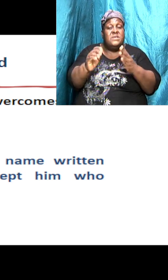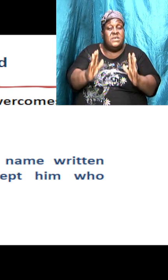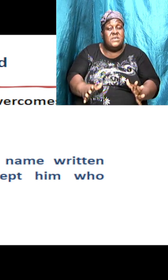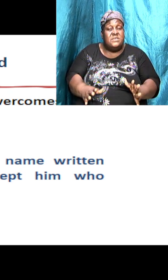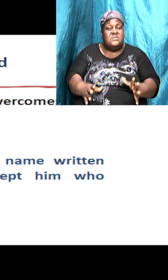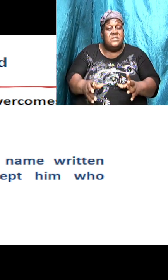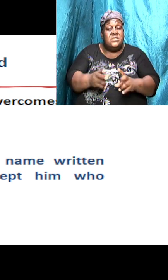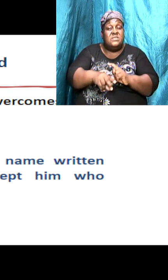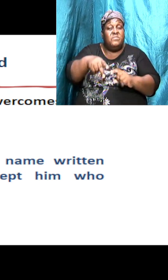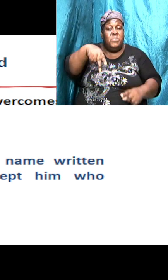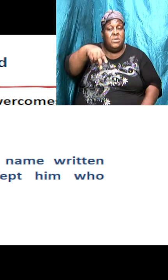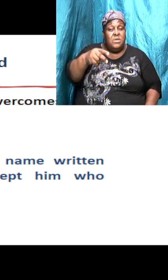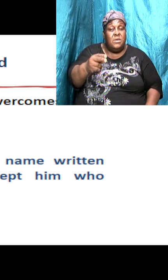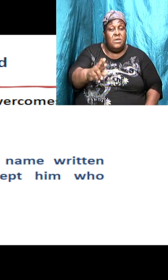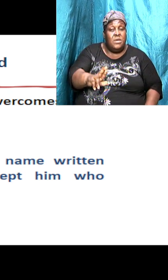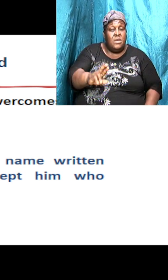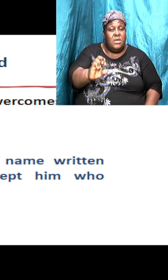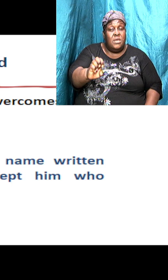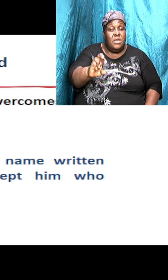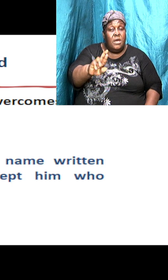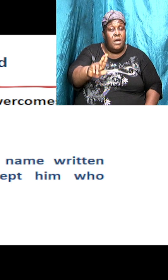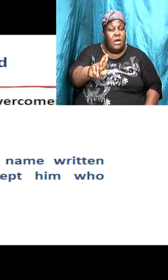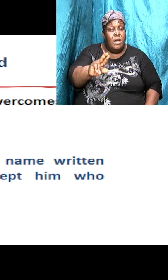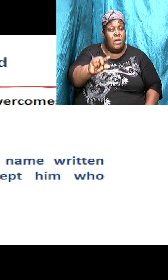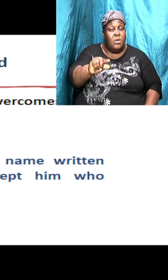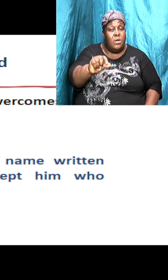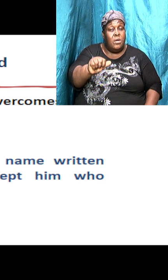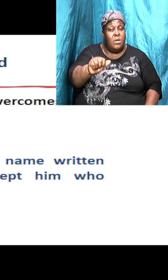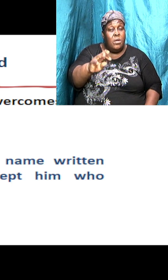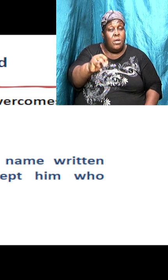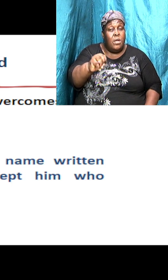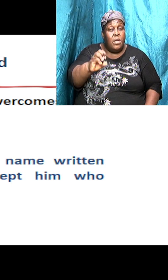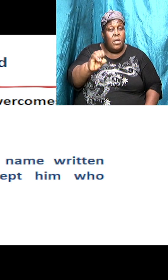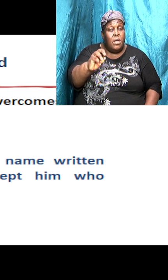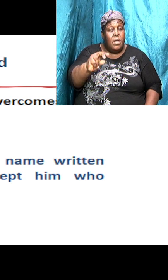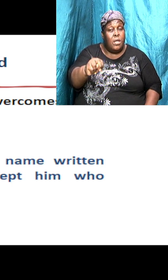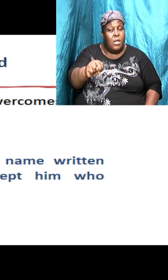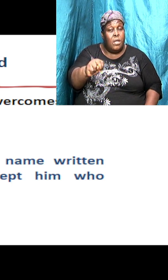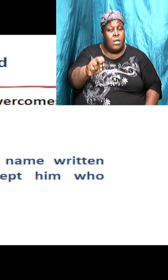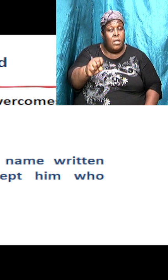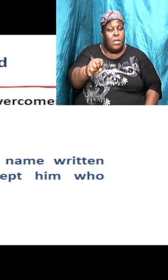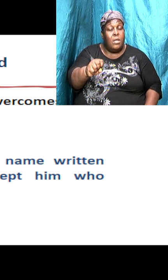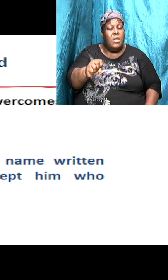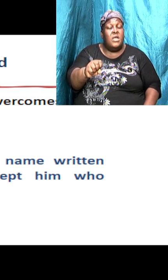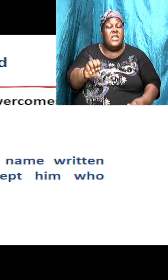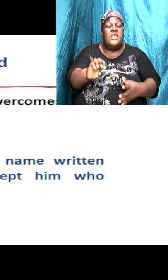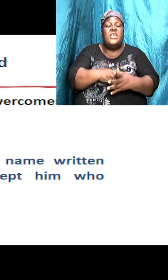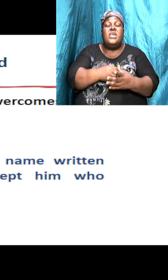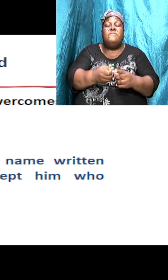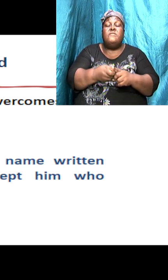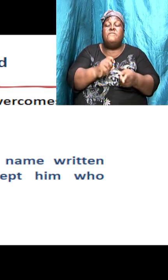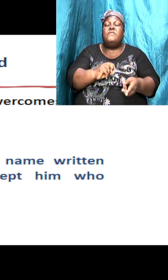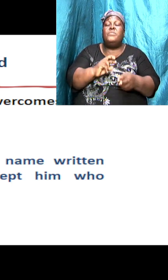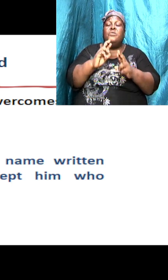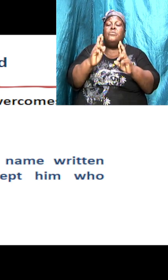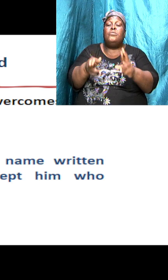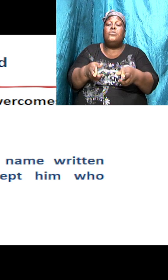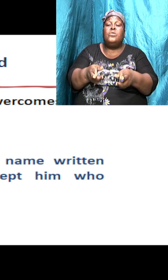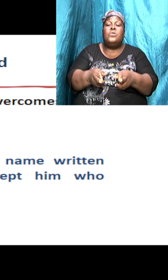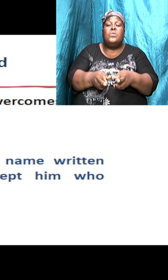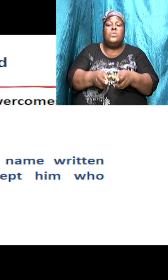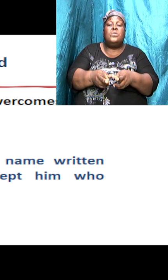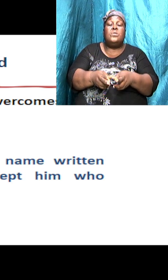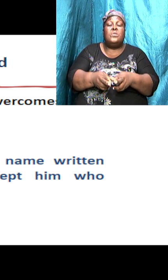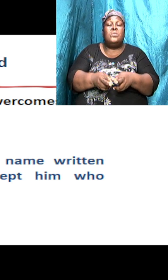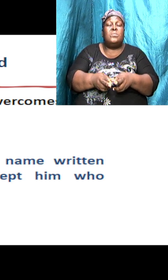that white stone represented. And so to the children of God, what are we taking away even from the reward? That I dare us to overcome. I